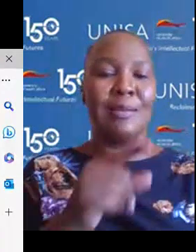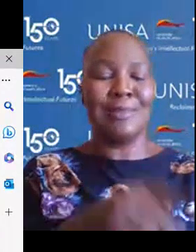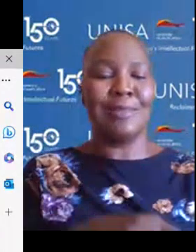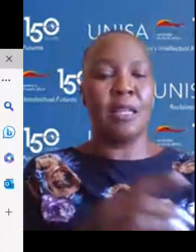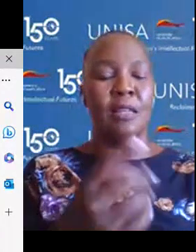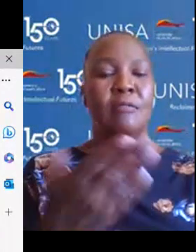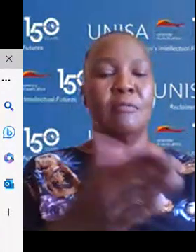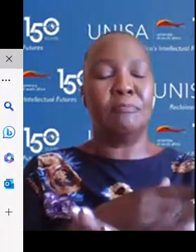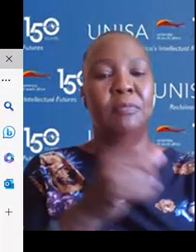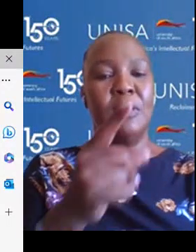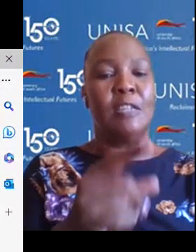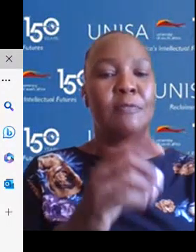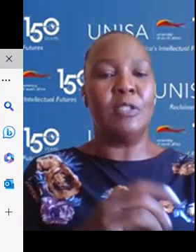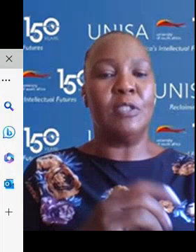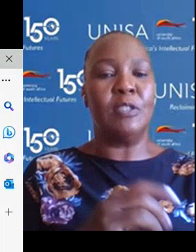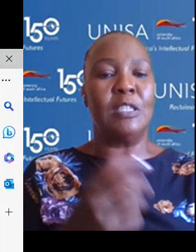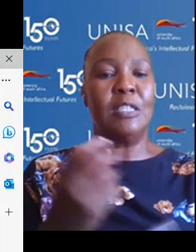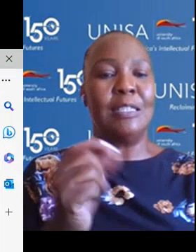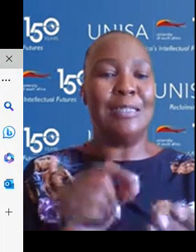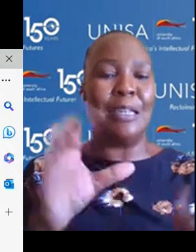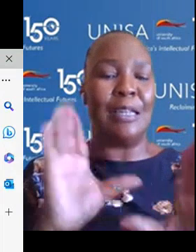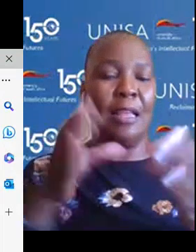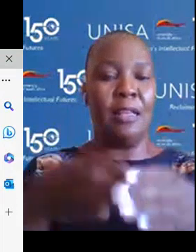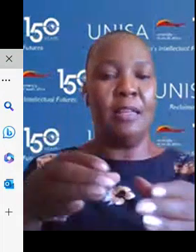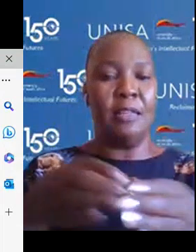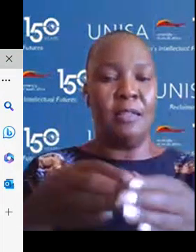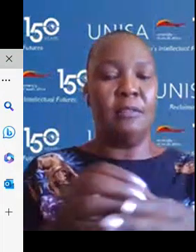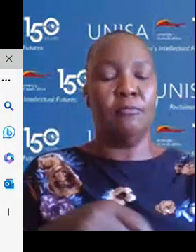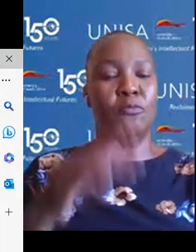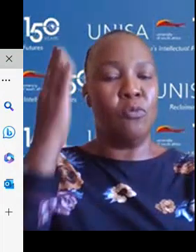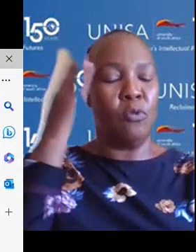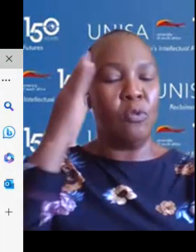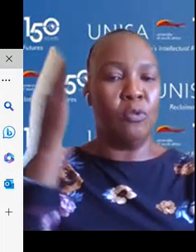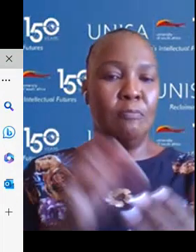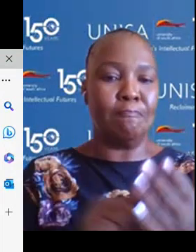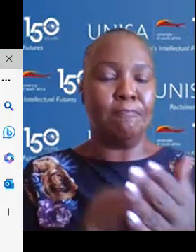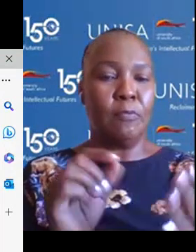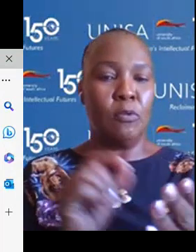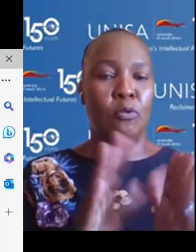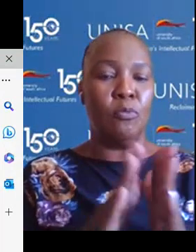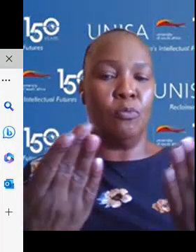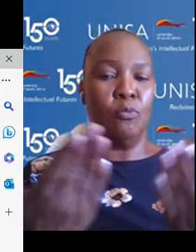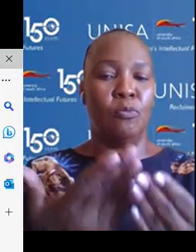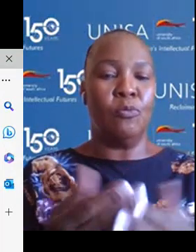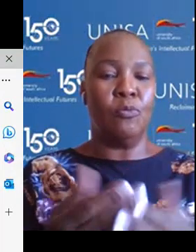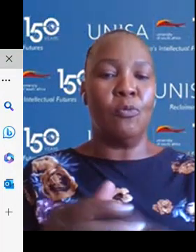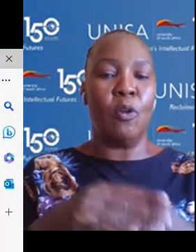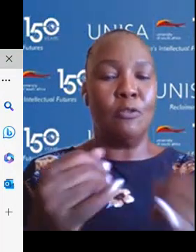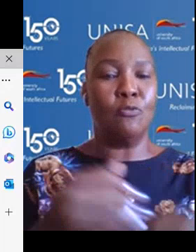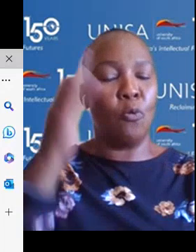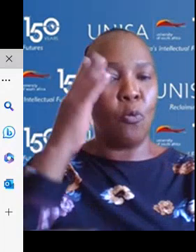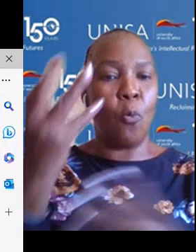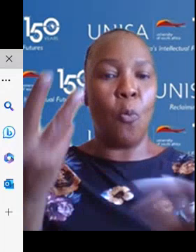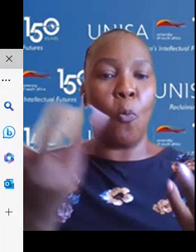advantage, especially if you take notes in a class. You can write it down in the notebook and you know exactly where it is.